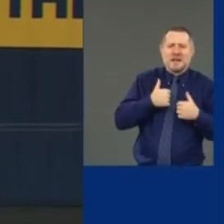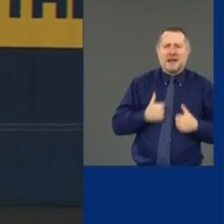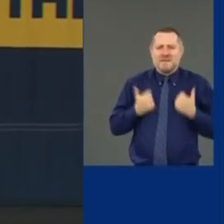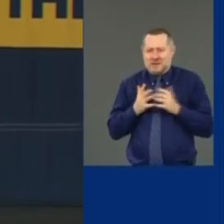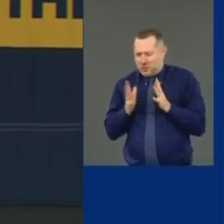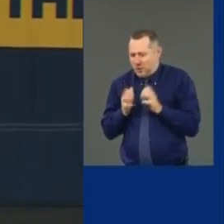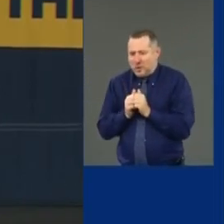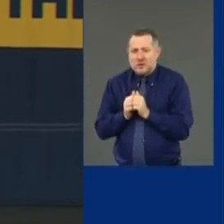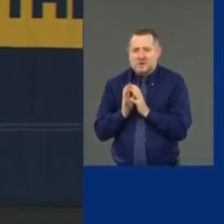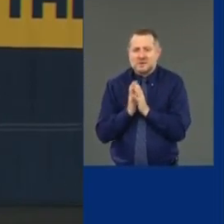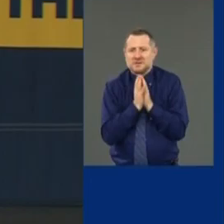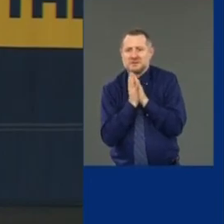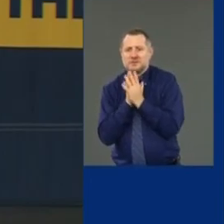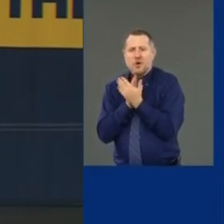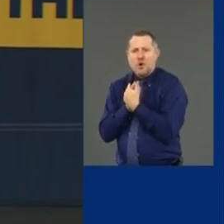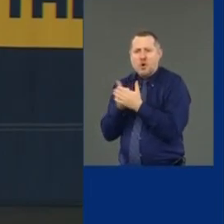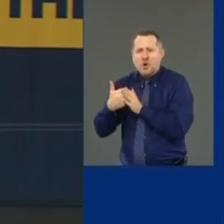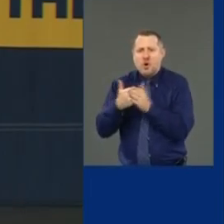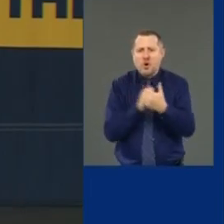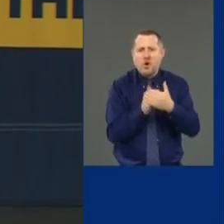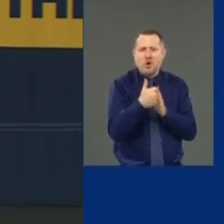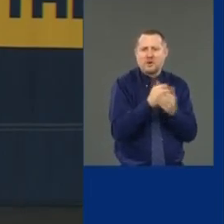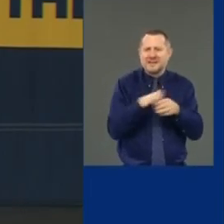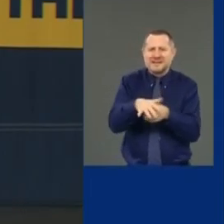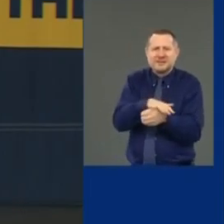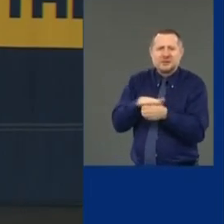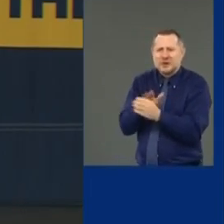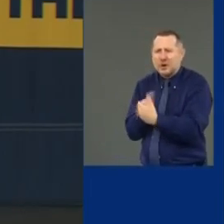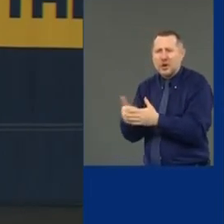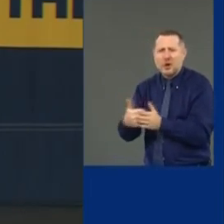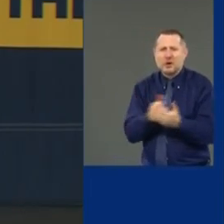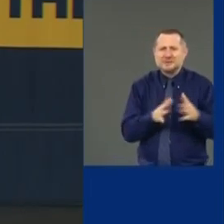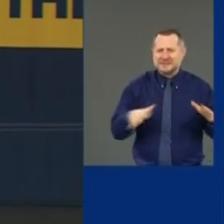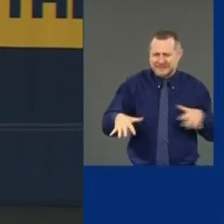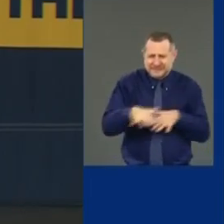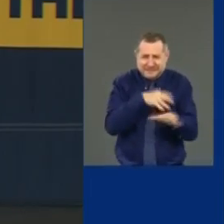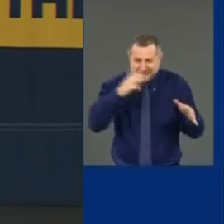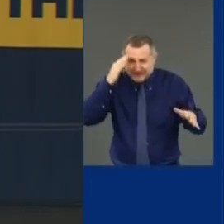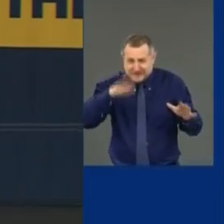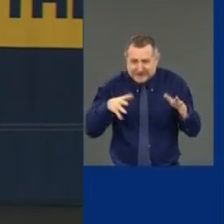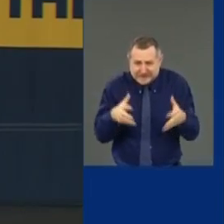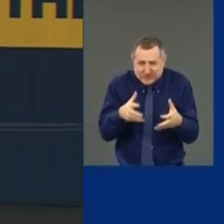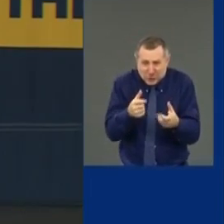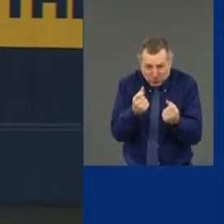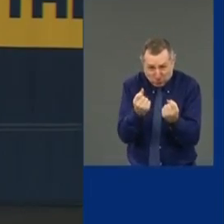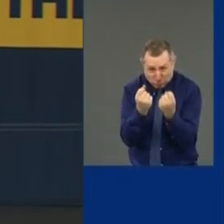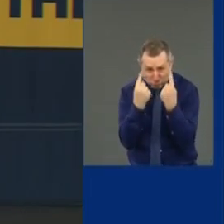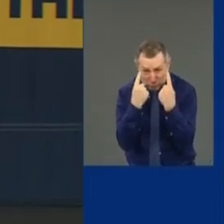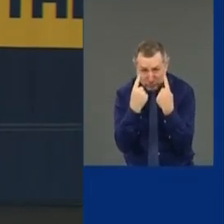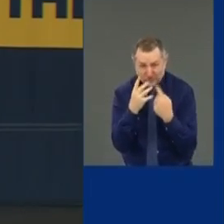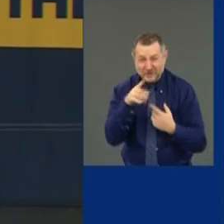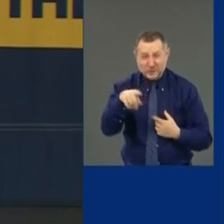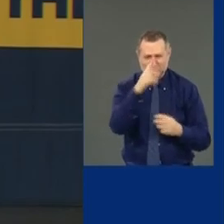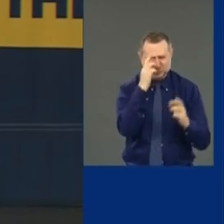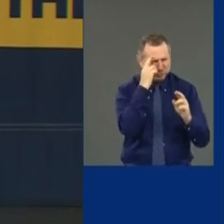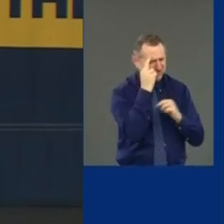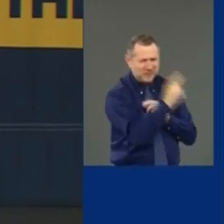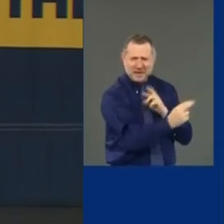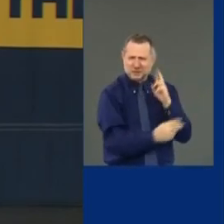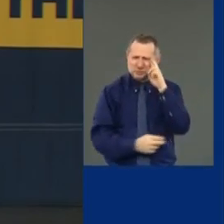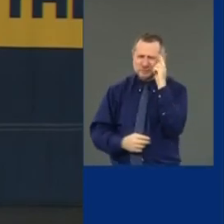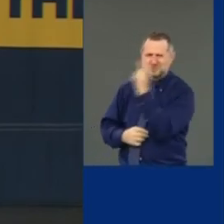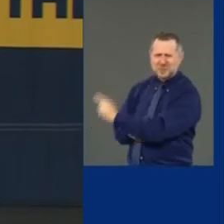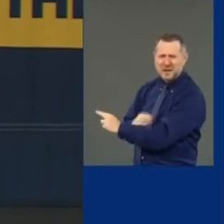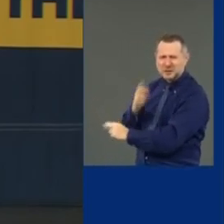area, right? Part of that acknowledgement is we're going to respect one another, and we're going to respect each